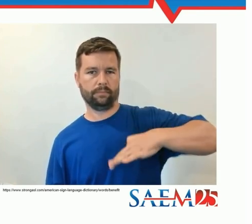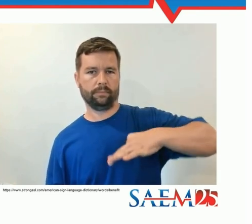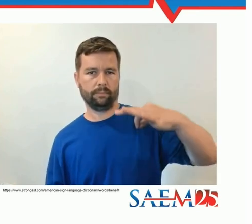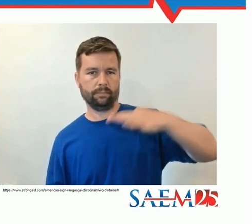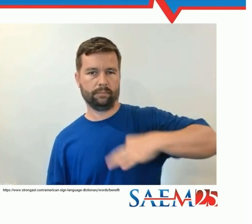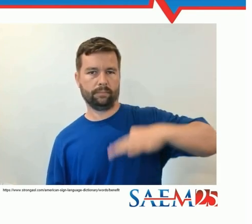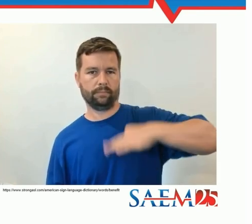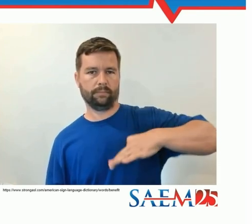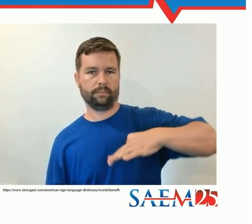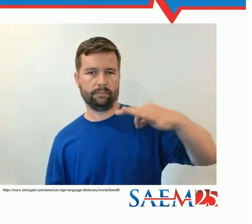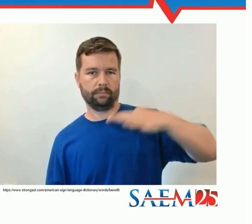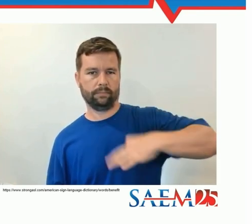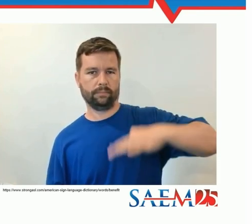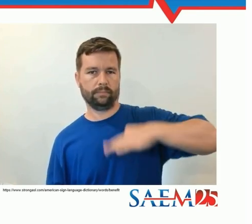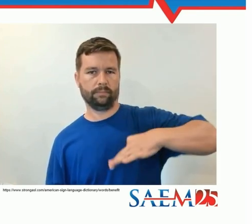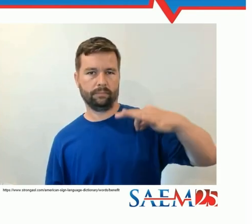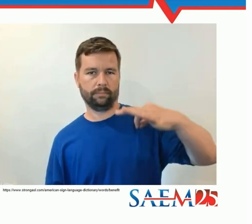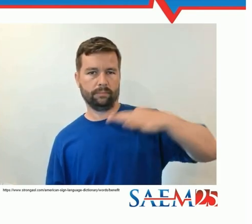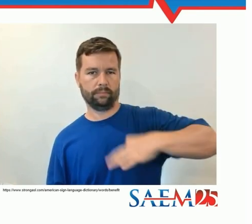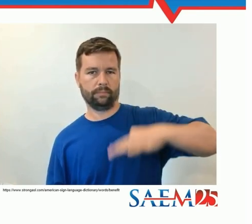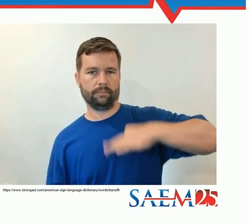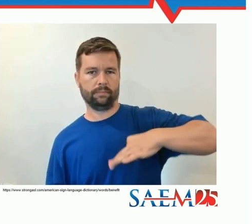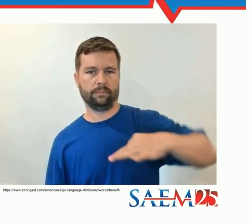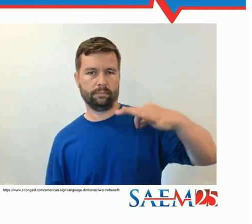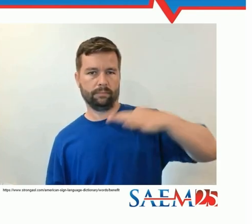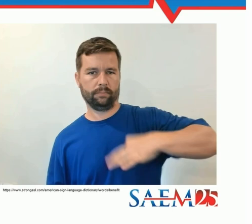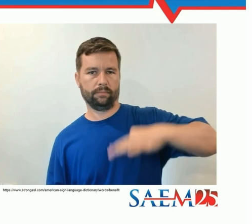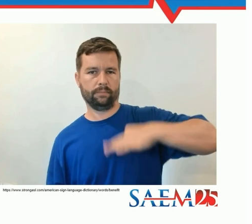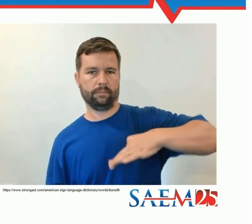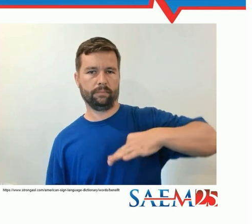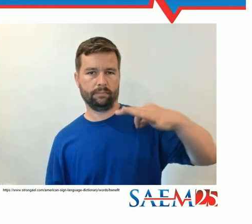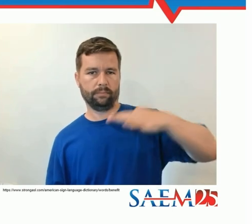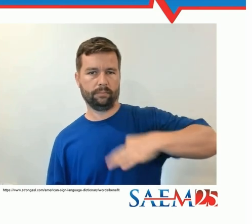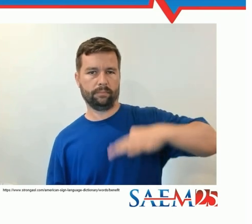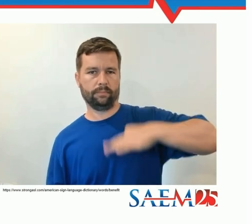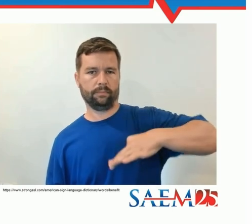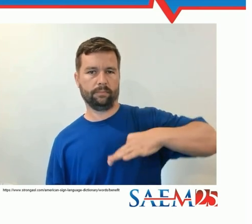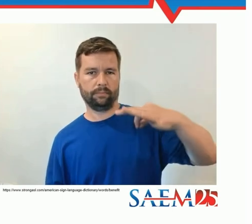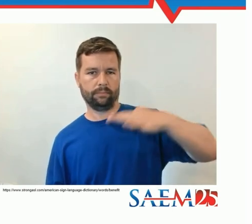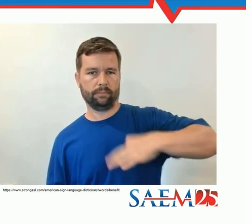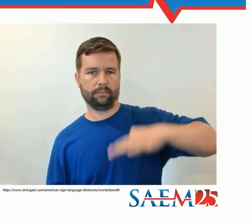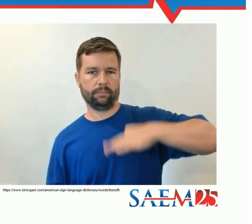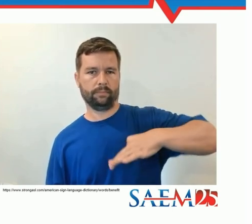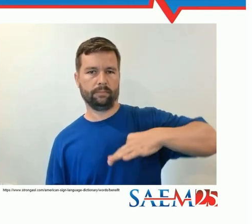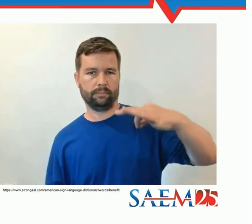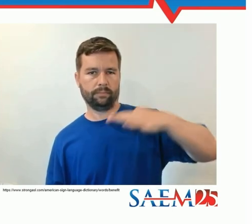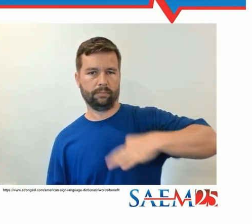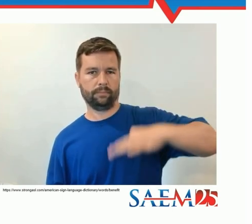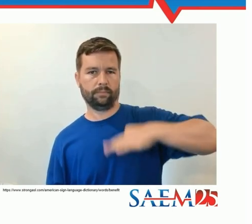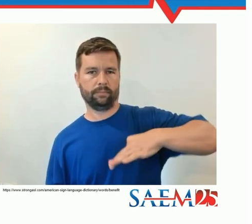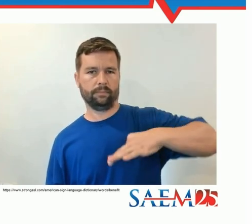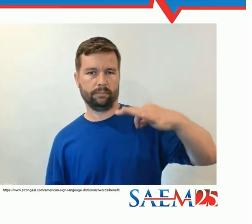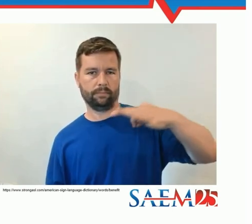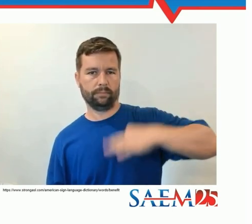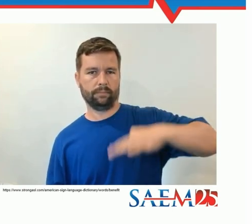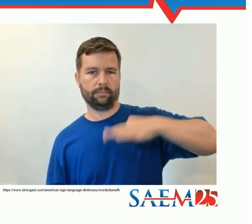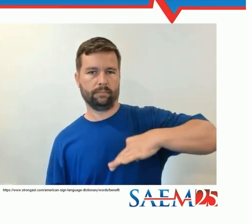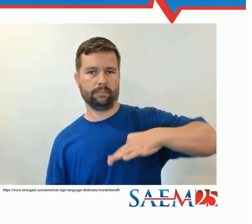effectively and eventually graduate them? Because that is ultimately the goal. And that's a sign for benefit.